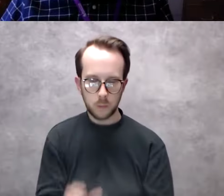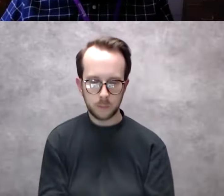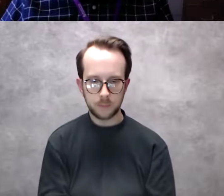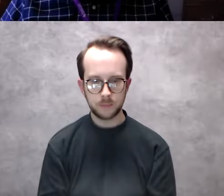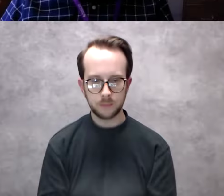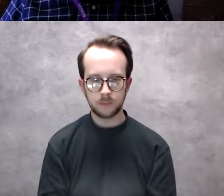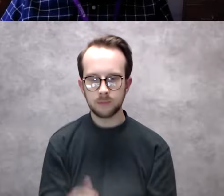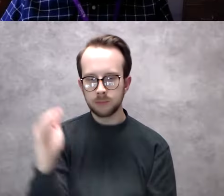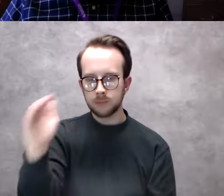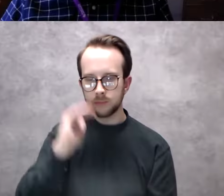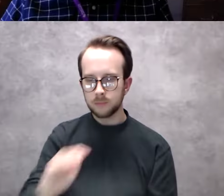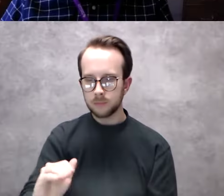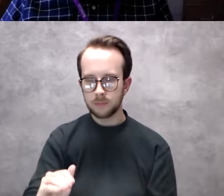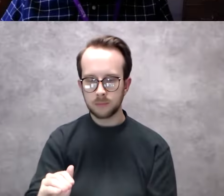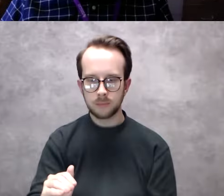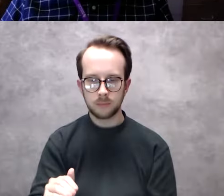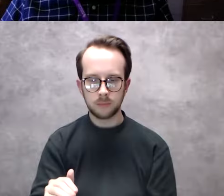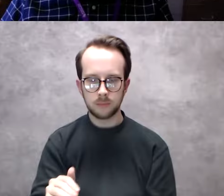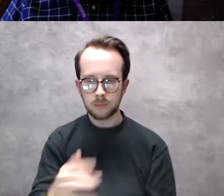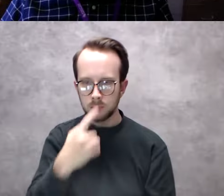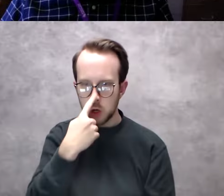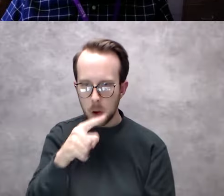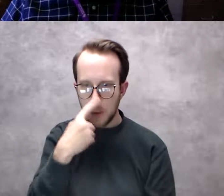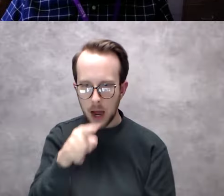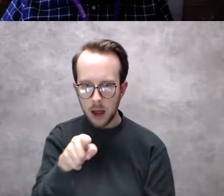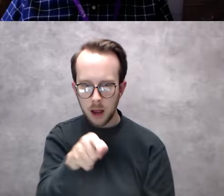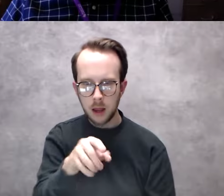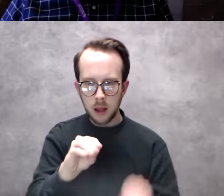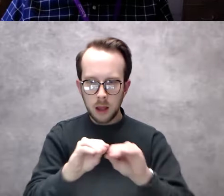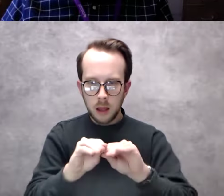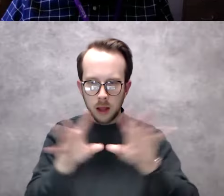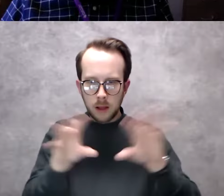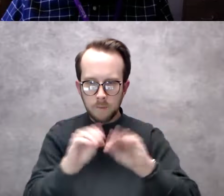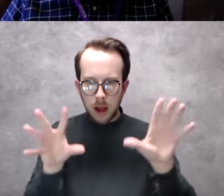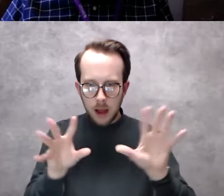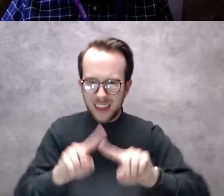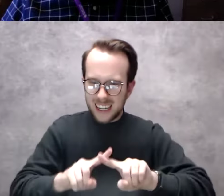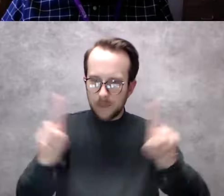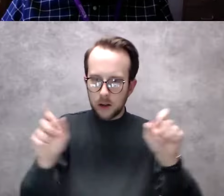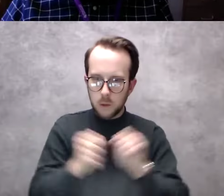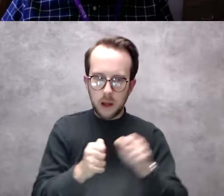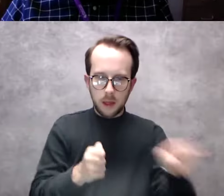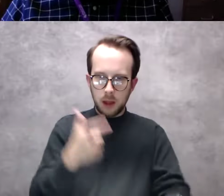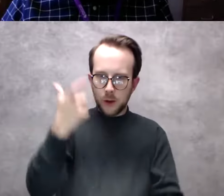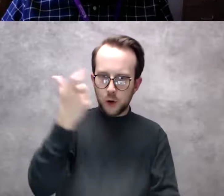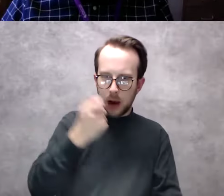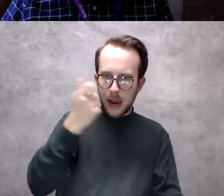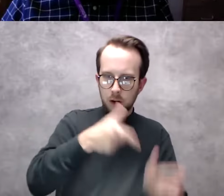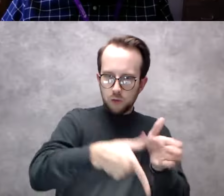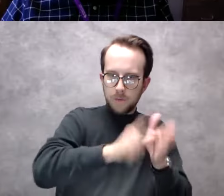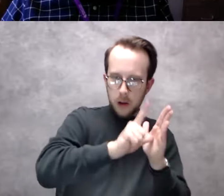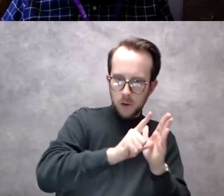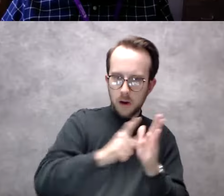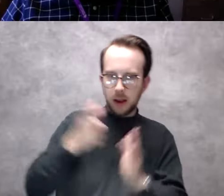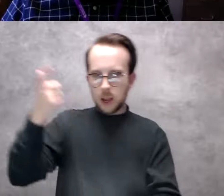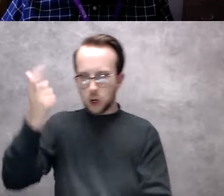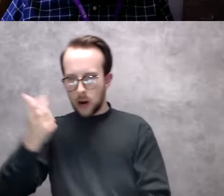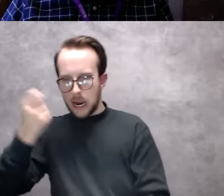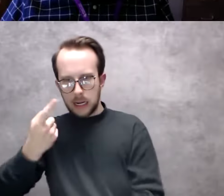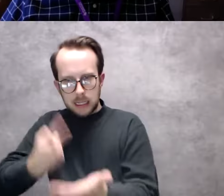The next question would like you to clarify the difference between a grant review and a grant being discussed.